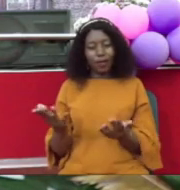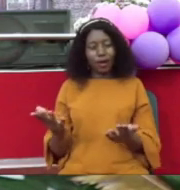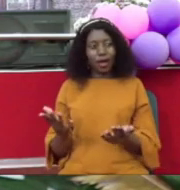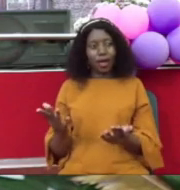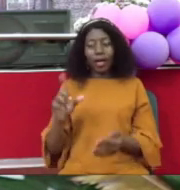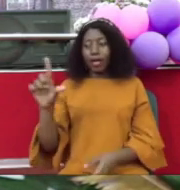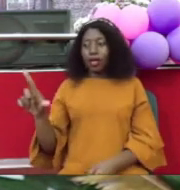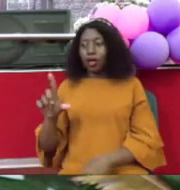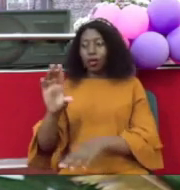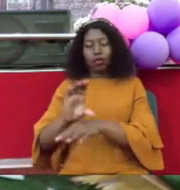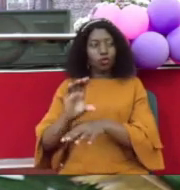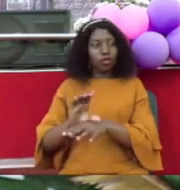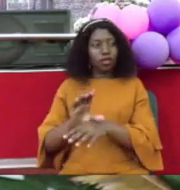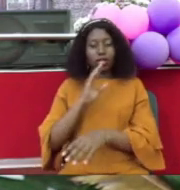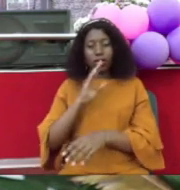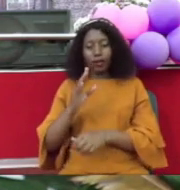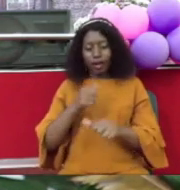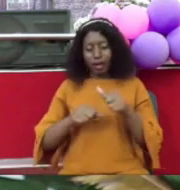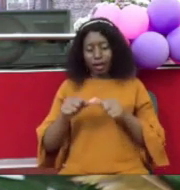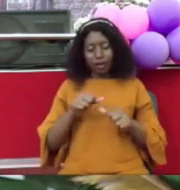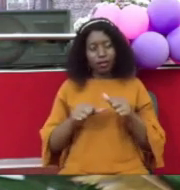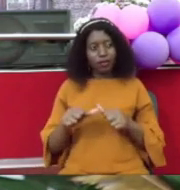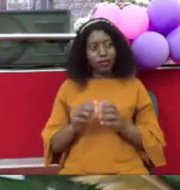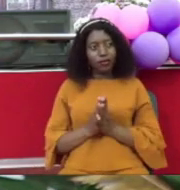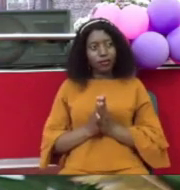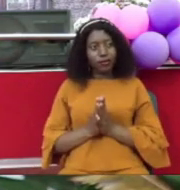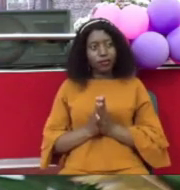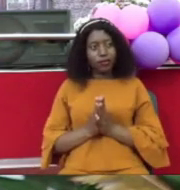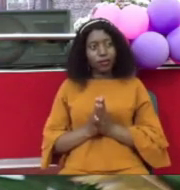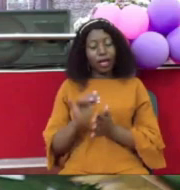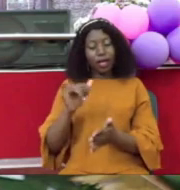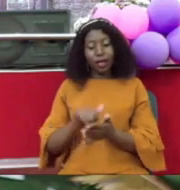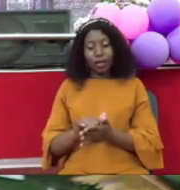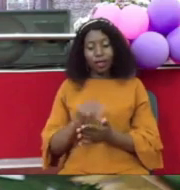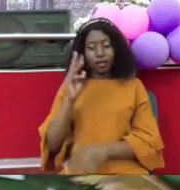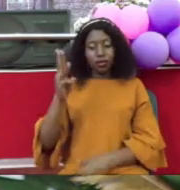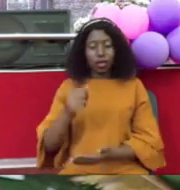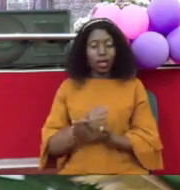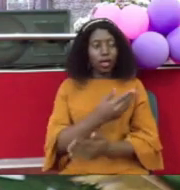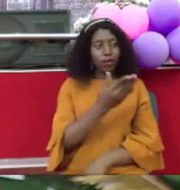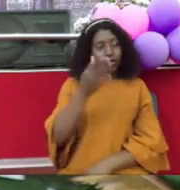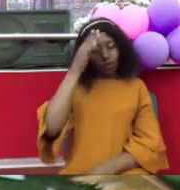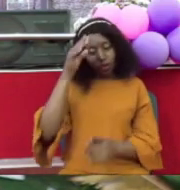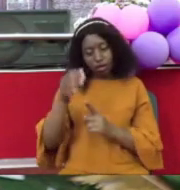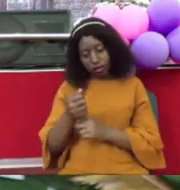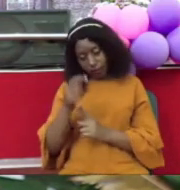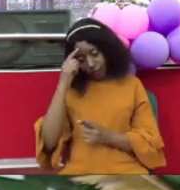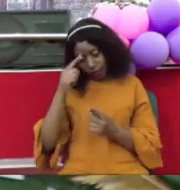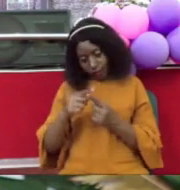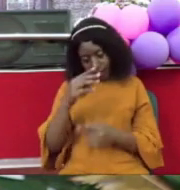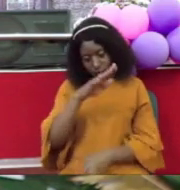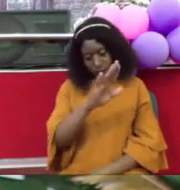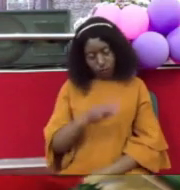church. Usike katika kanisa lako. And that will help you fulfill your purpose. Na hiyo itakusaidia kuweza